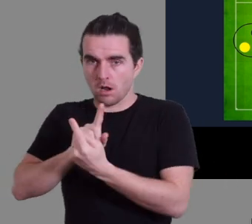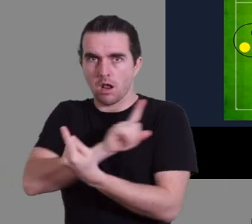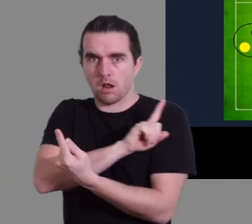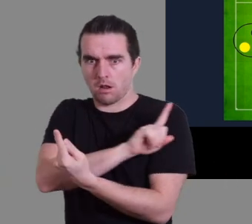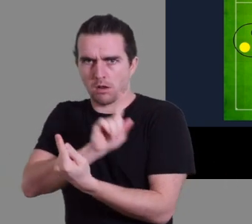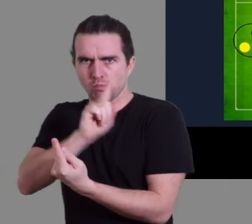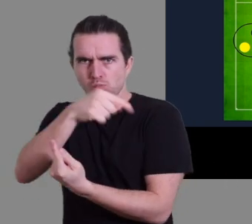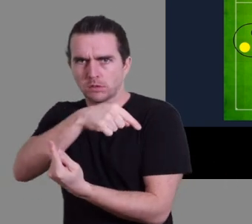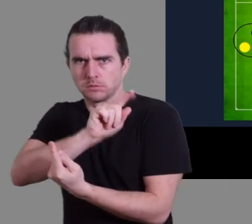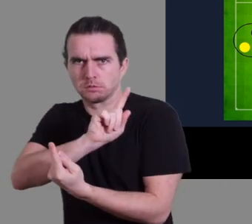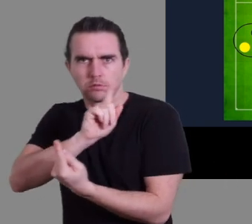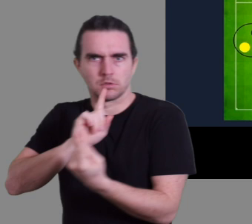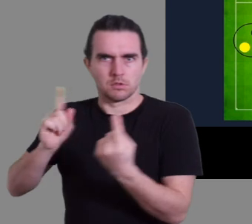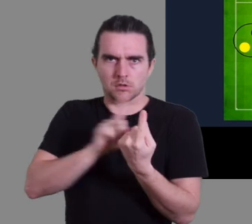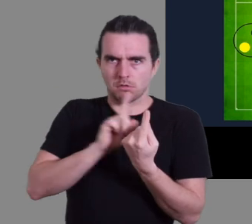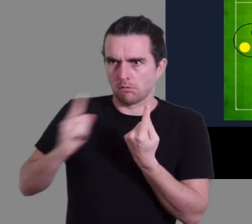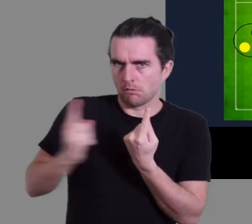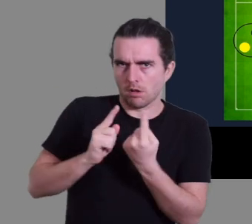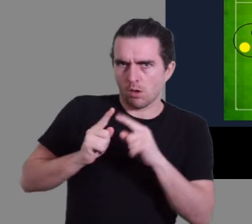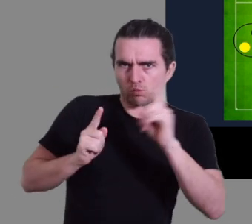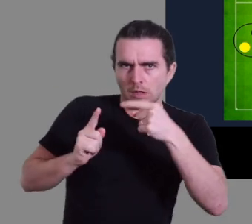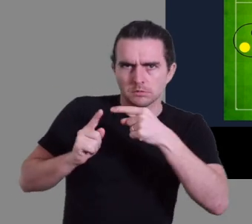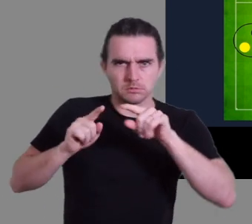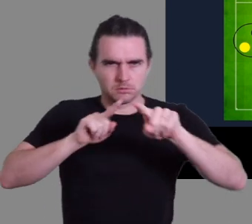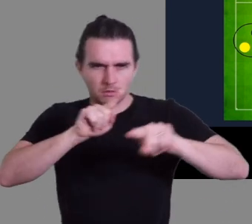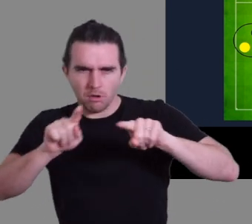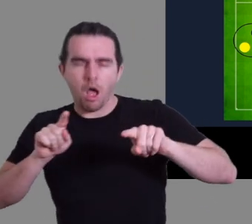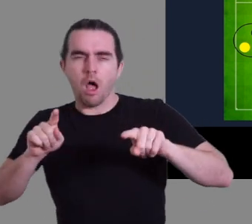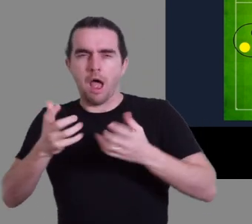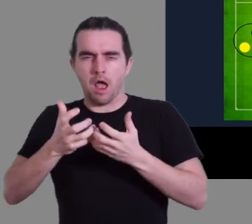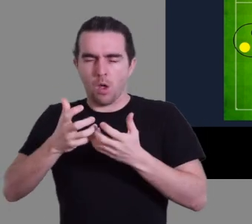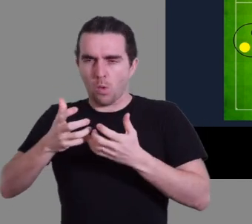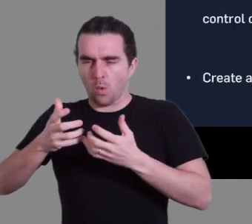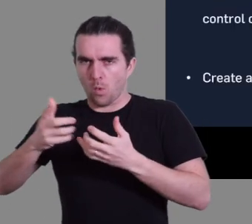to them particularly have in affecting that duel.